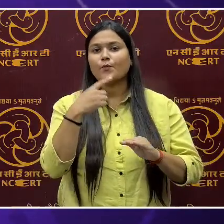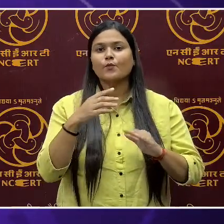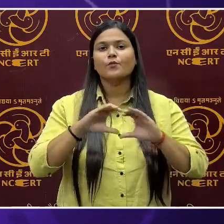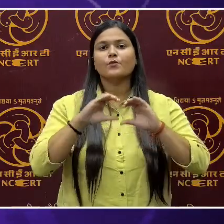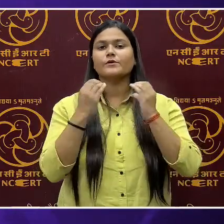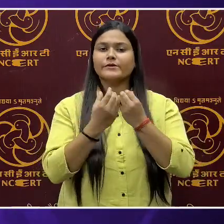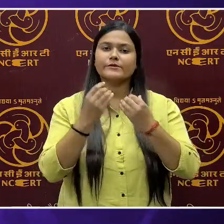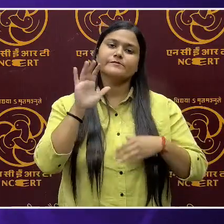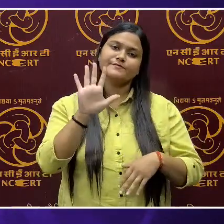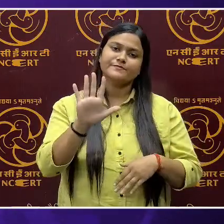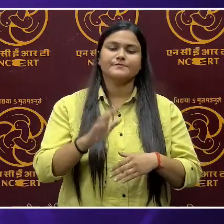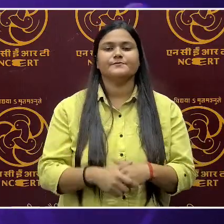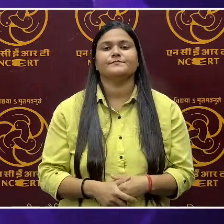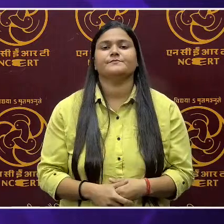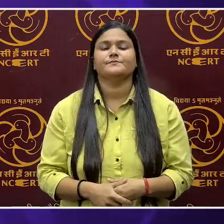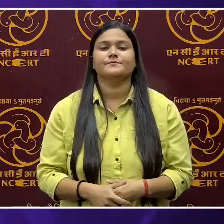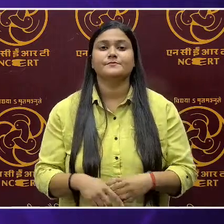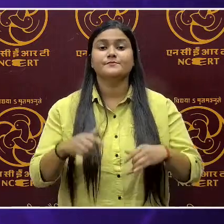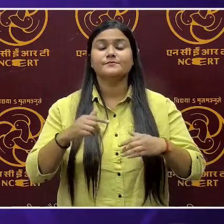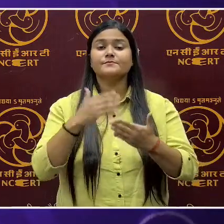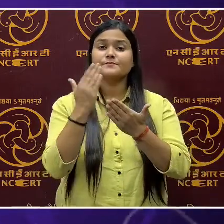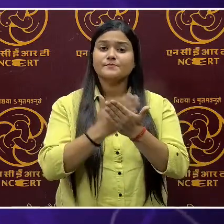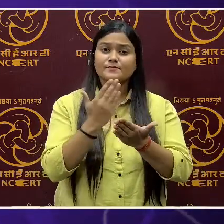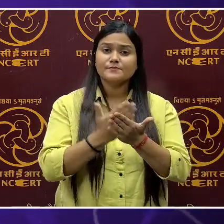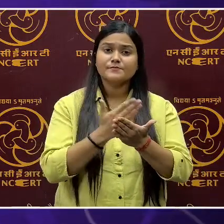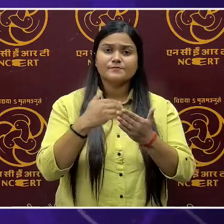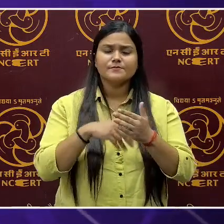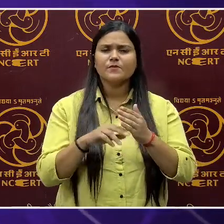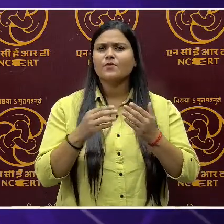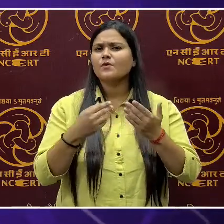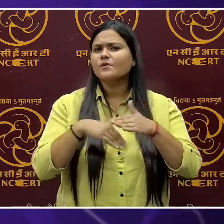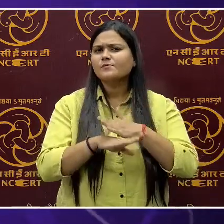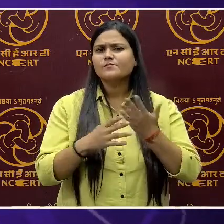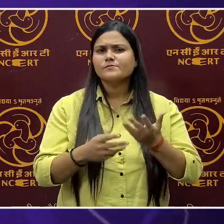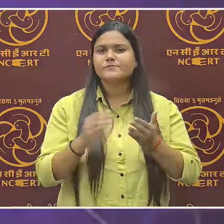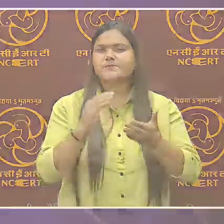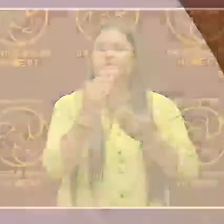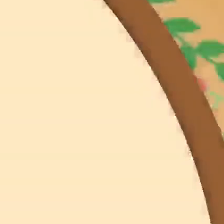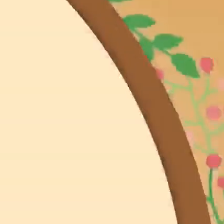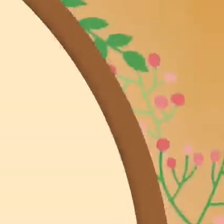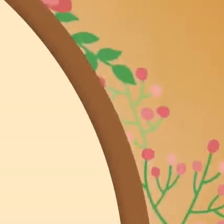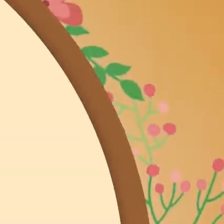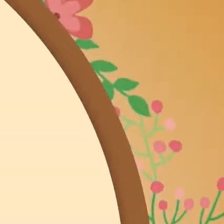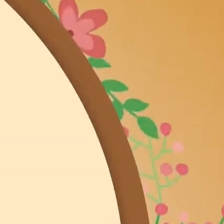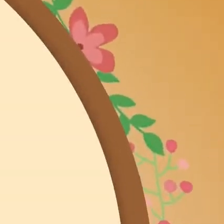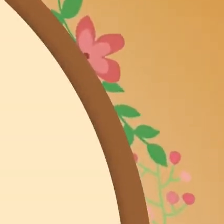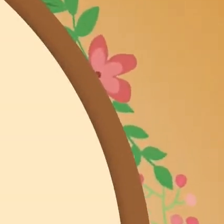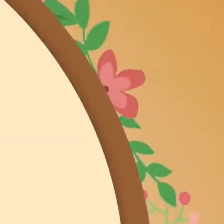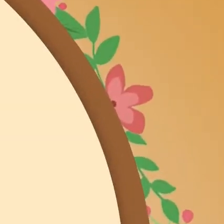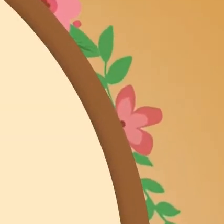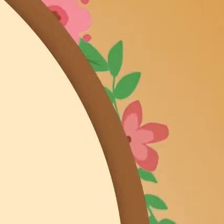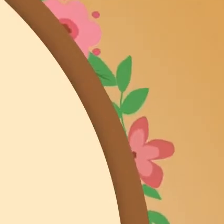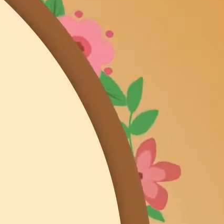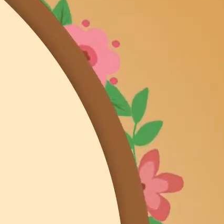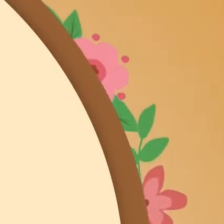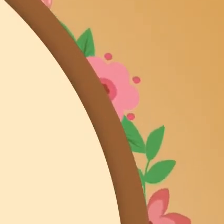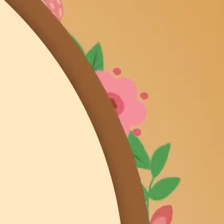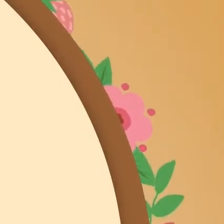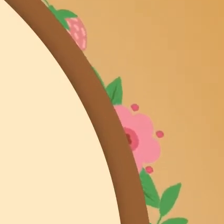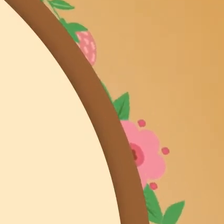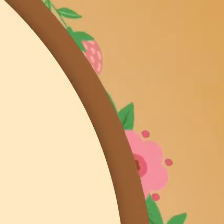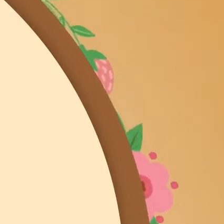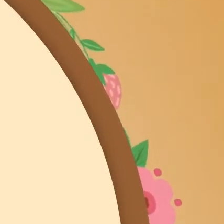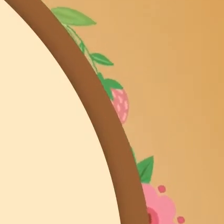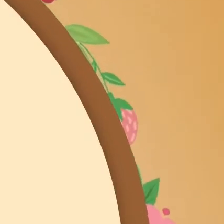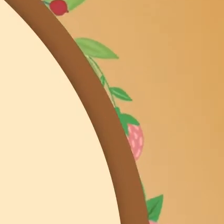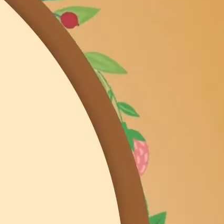class 5th. The chapter that we are going to talk about is chapter number 6, What a Tank. Yes, you heard me, this is